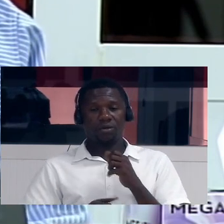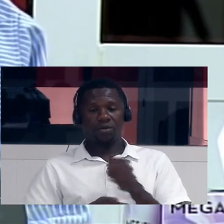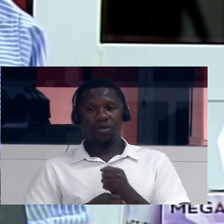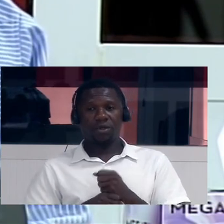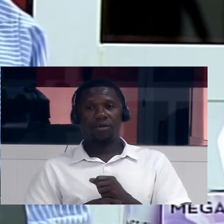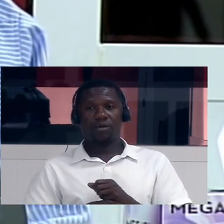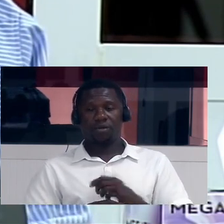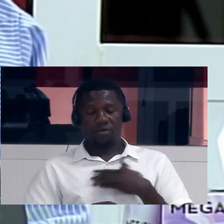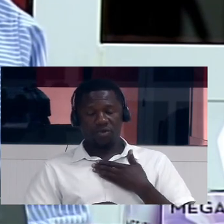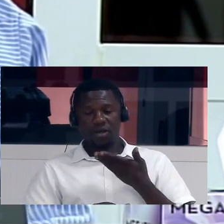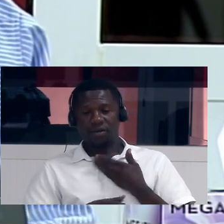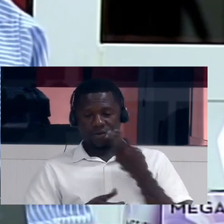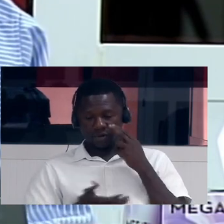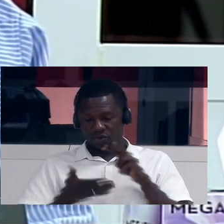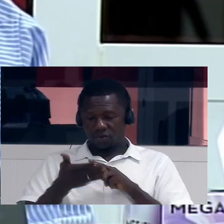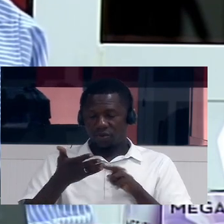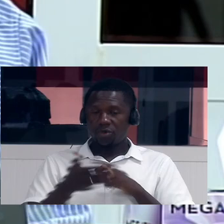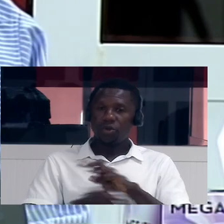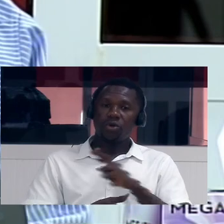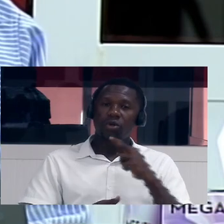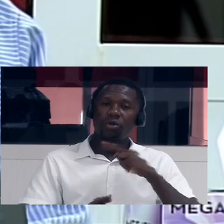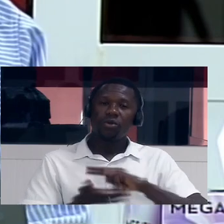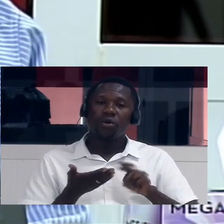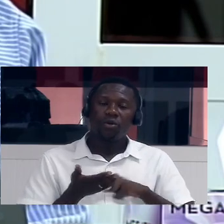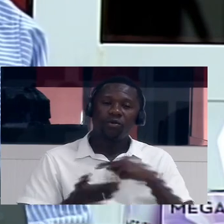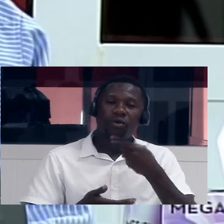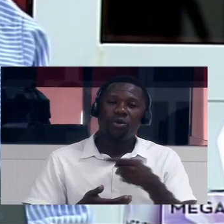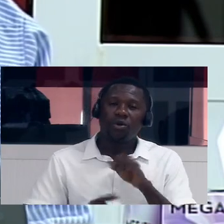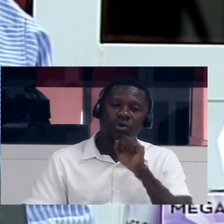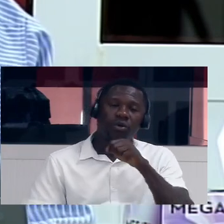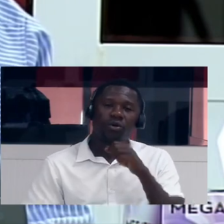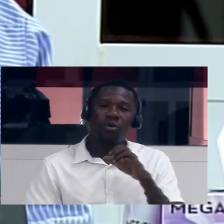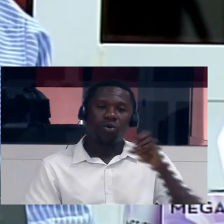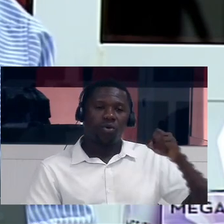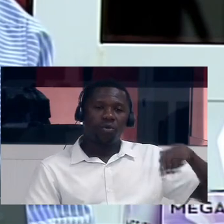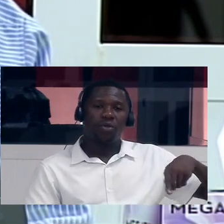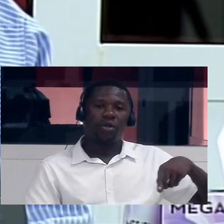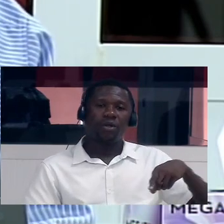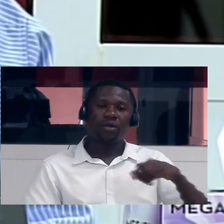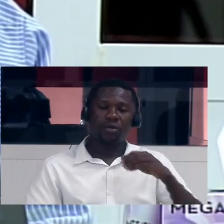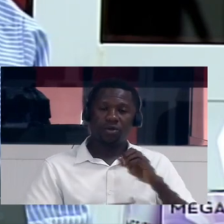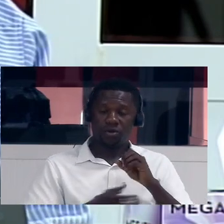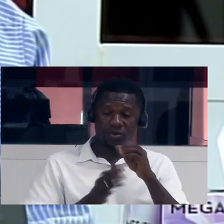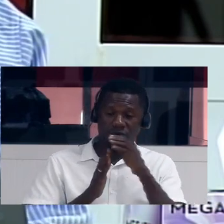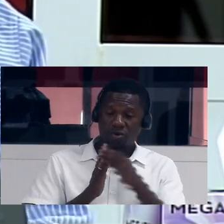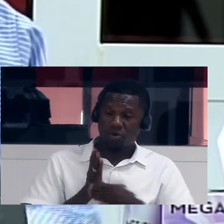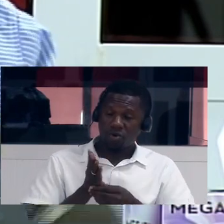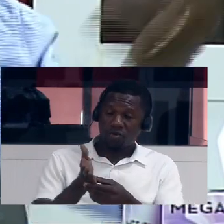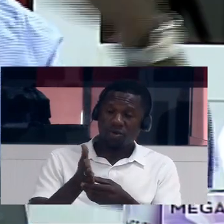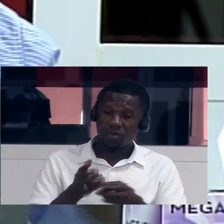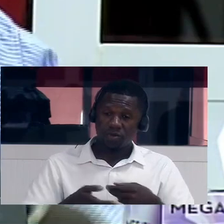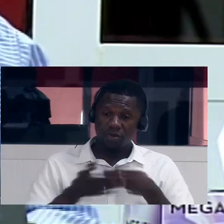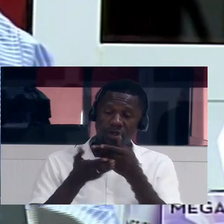one should have had a look at it. But it is not normal for your operations commander to issue out his detailed instructions